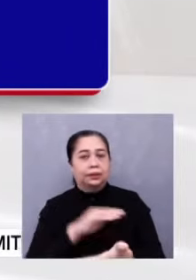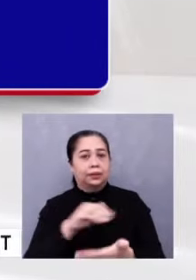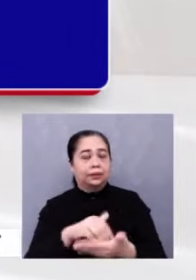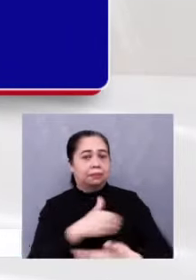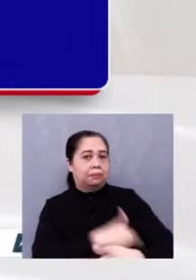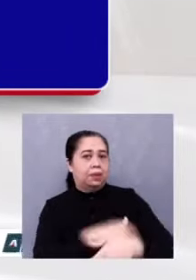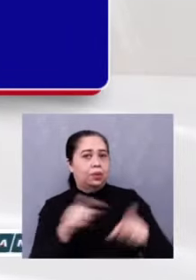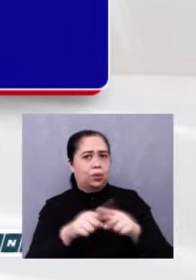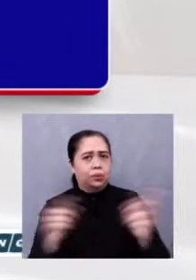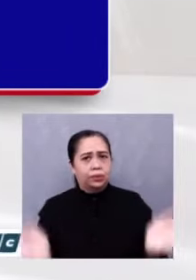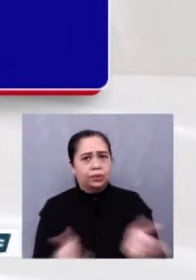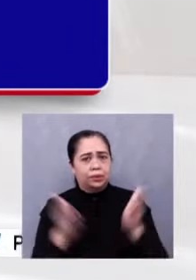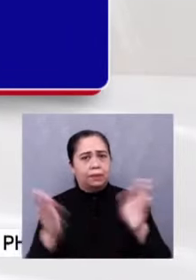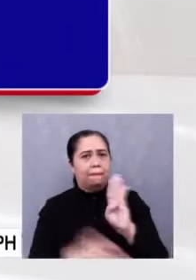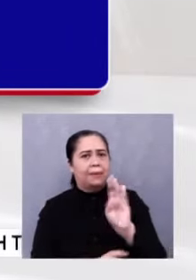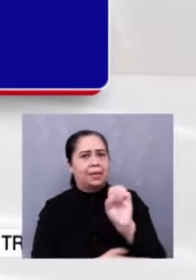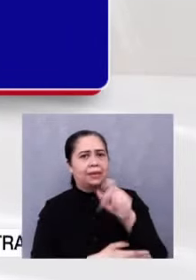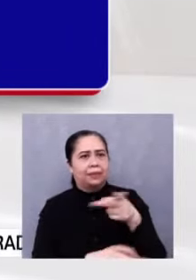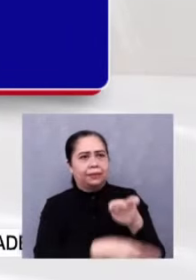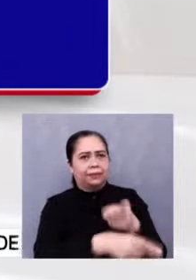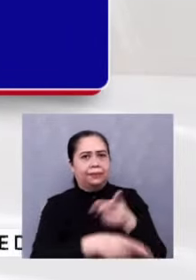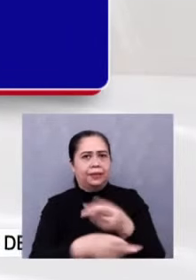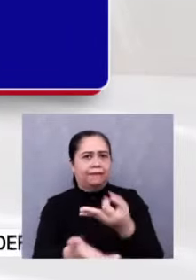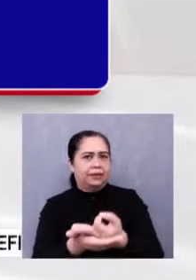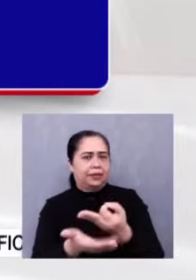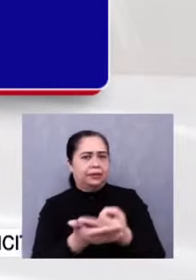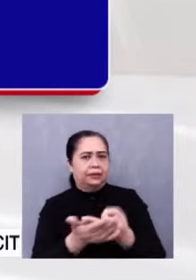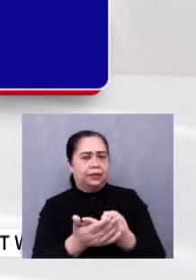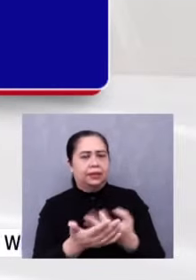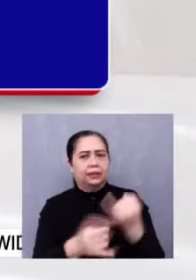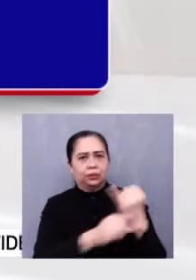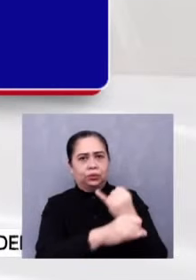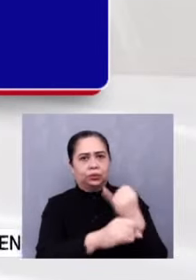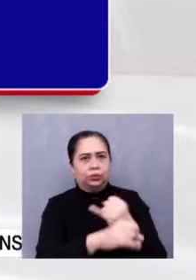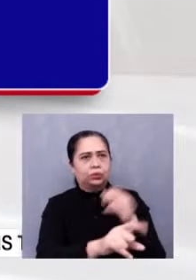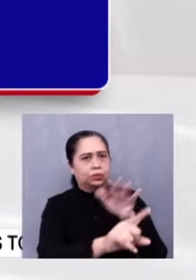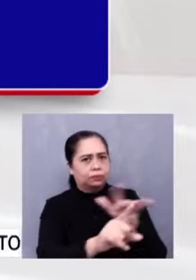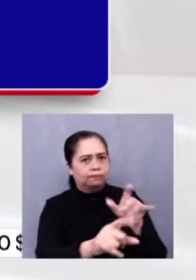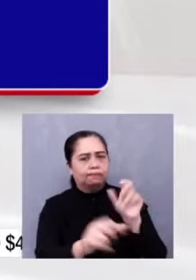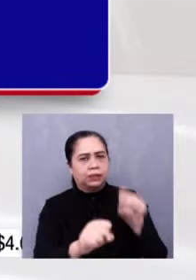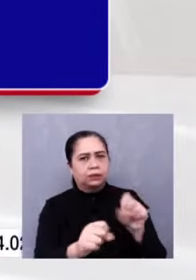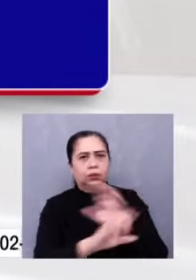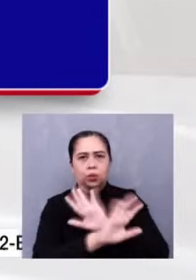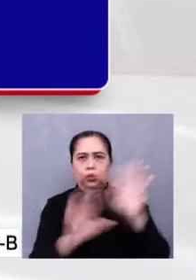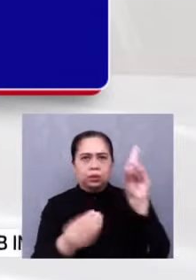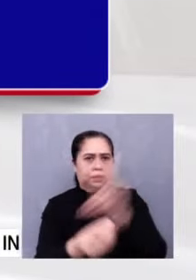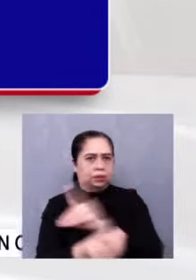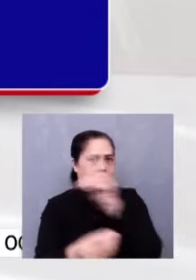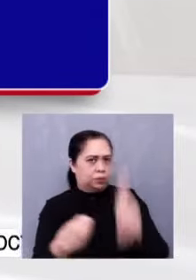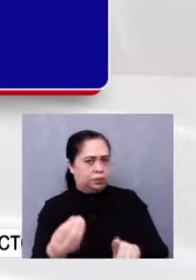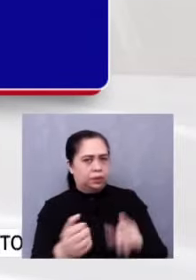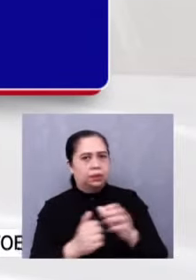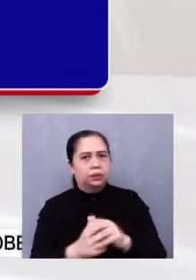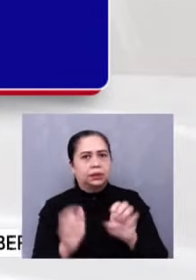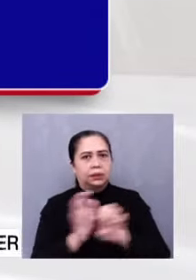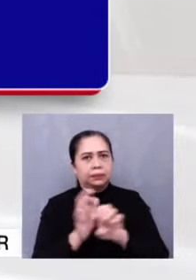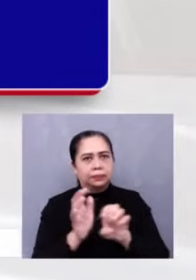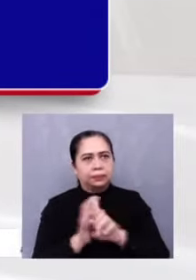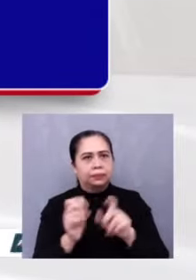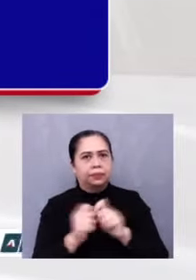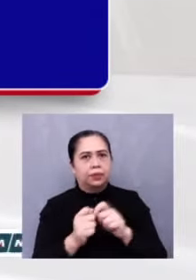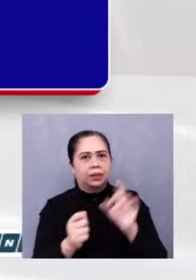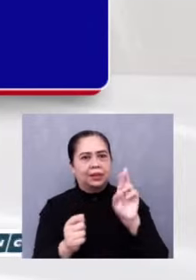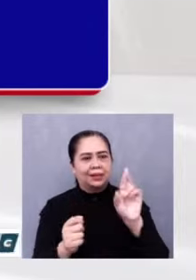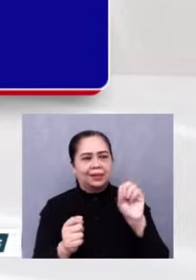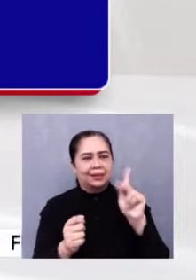urged BSP-supervised financial institutions to observe non-discriminatory practices such as a risk-based